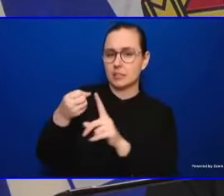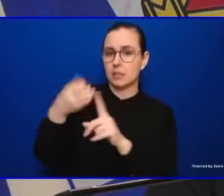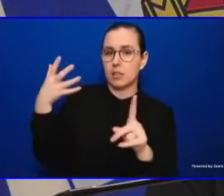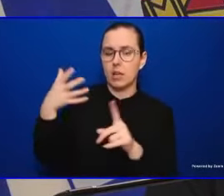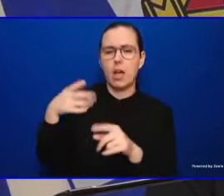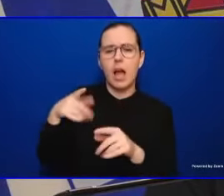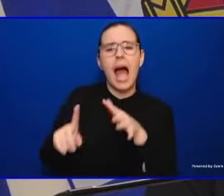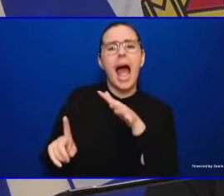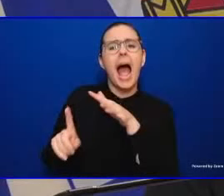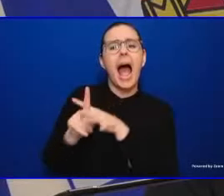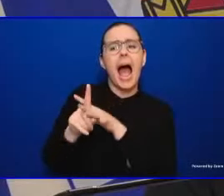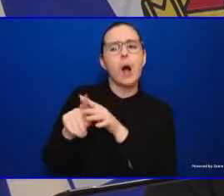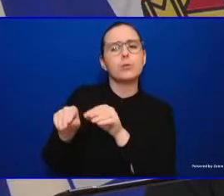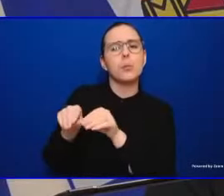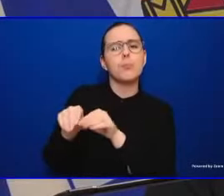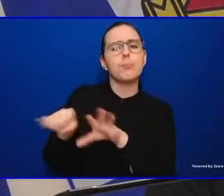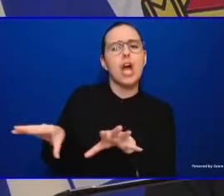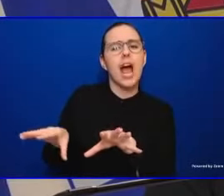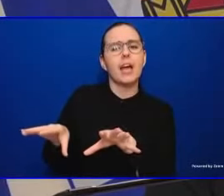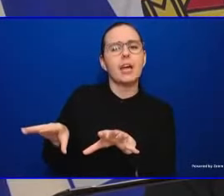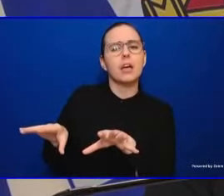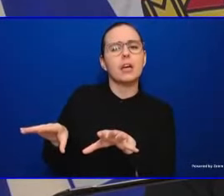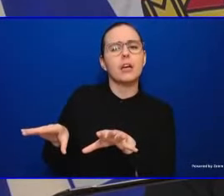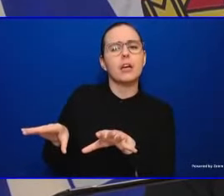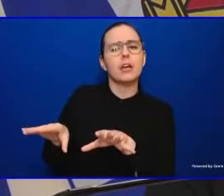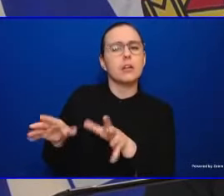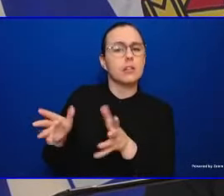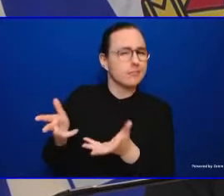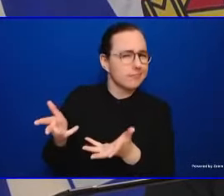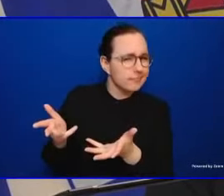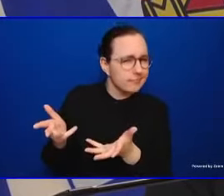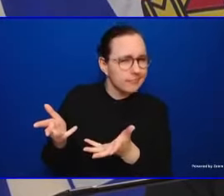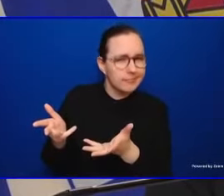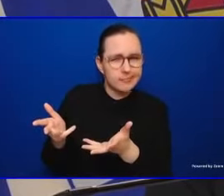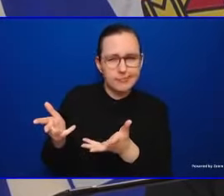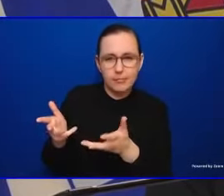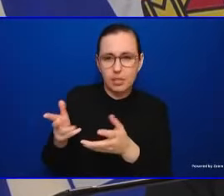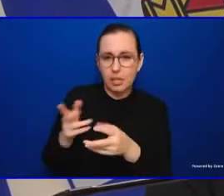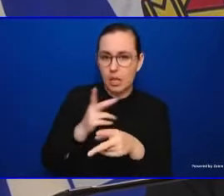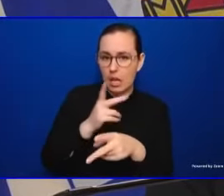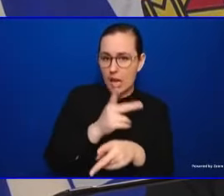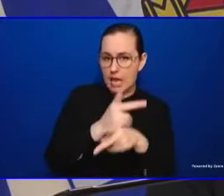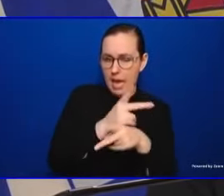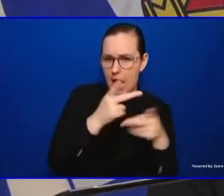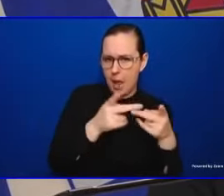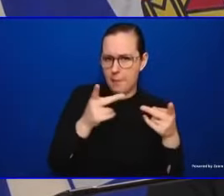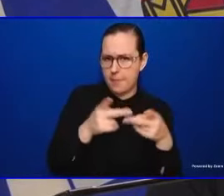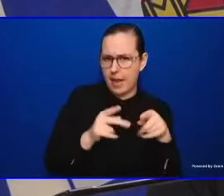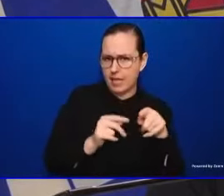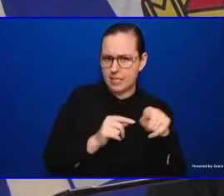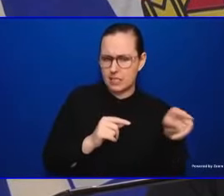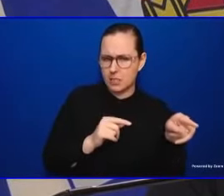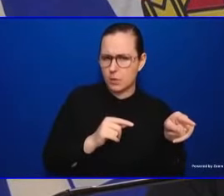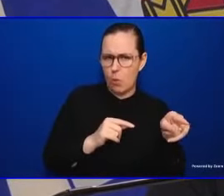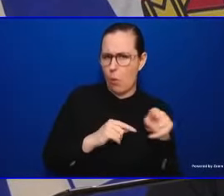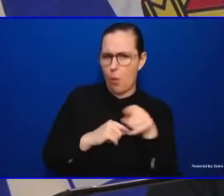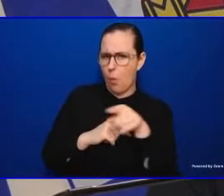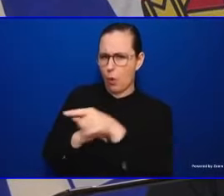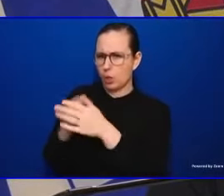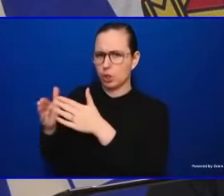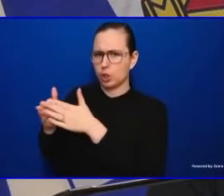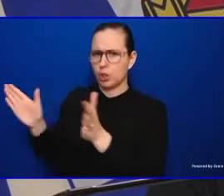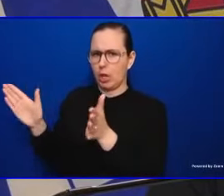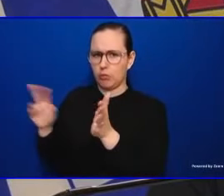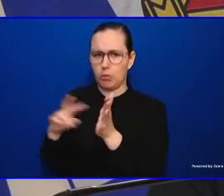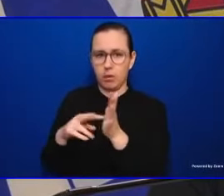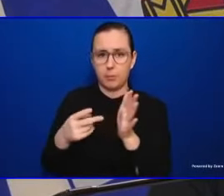outbreak? We're also hearing that it's really just for an uncontrolled spread. Is that true? It's only for an uncontrolled spread? That's what you consider an